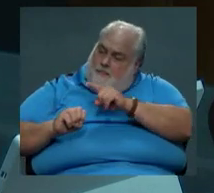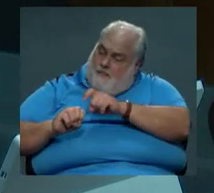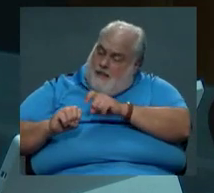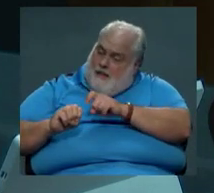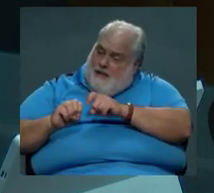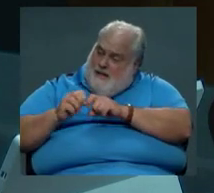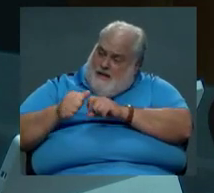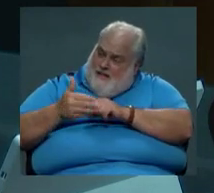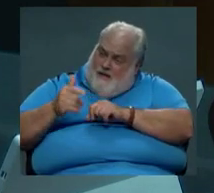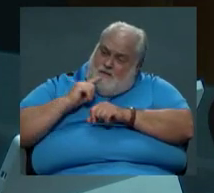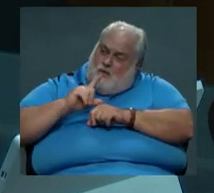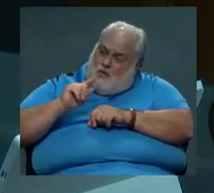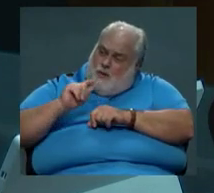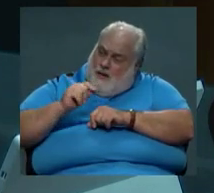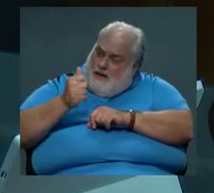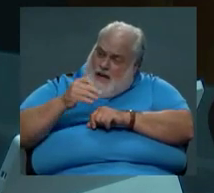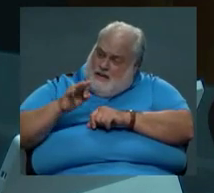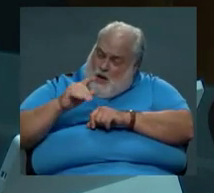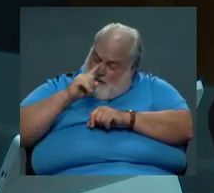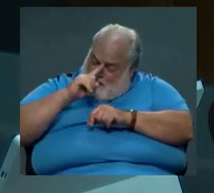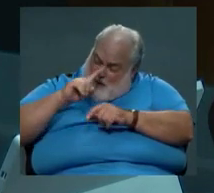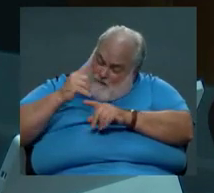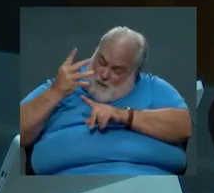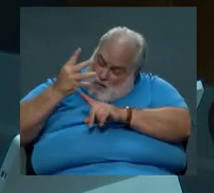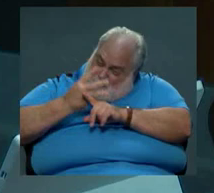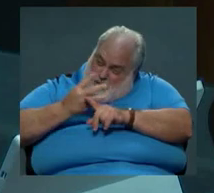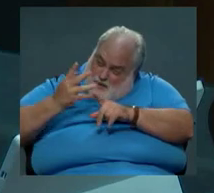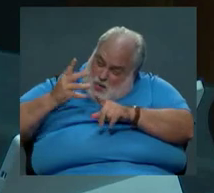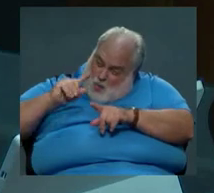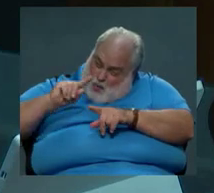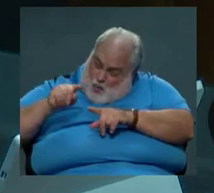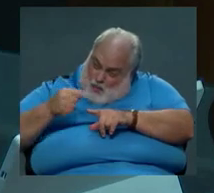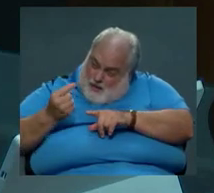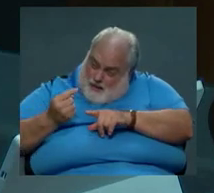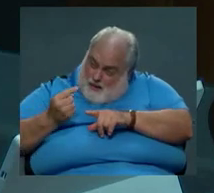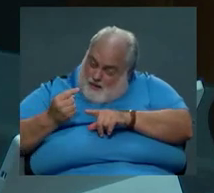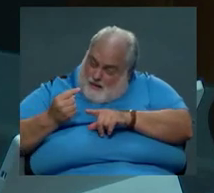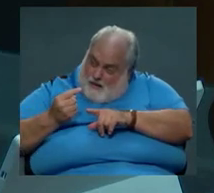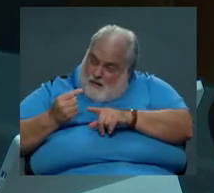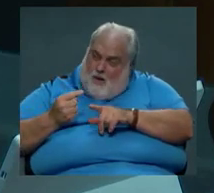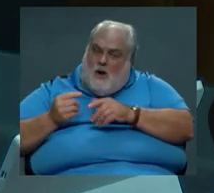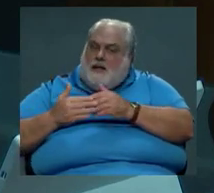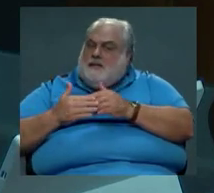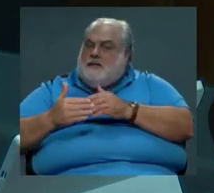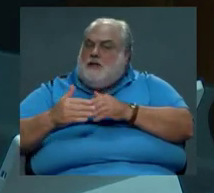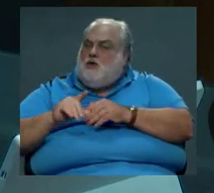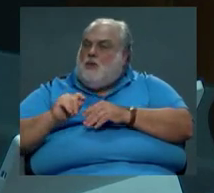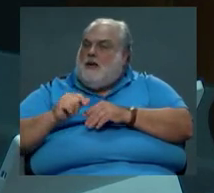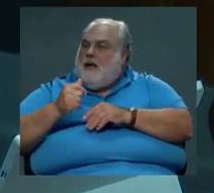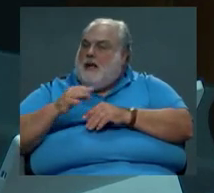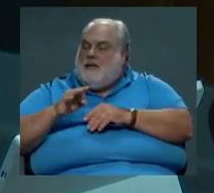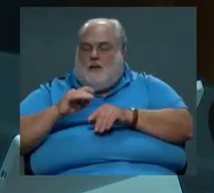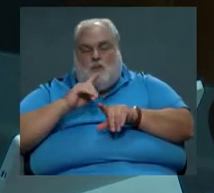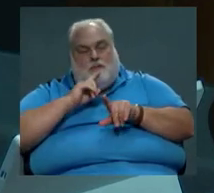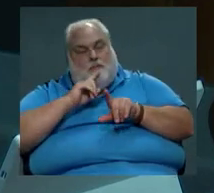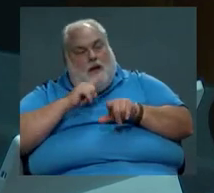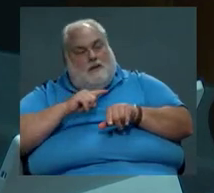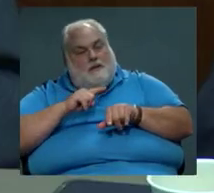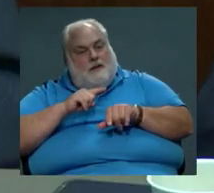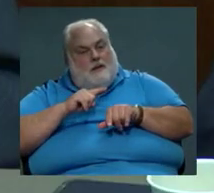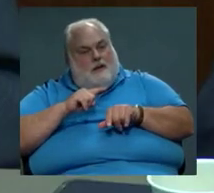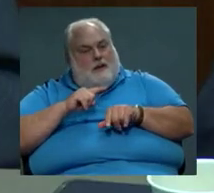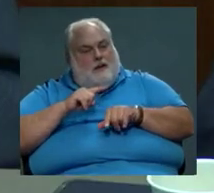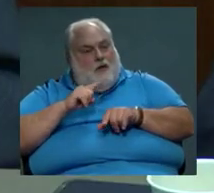on 2019? Is this strictly for just 4 months? Correct. Or does this say that we're going to then continue it in 2019? Well, this